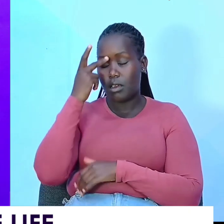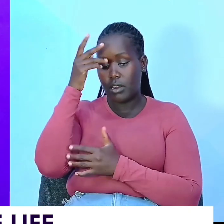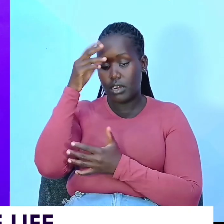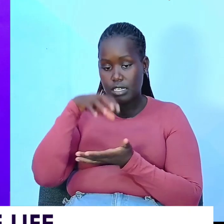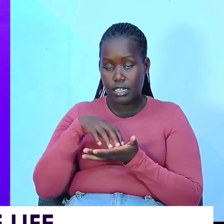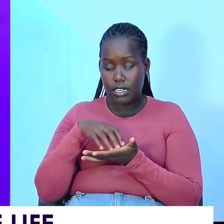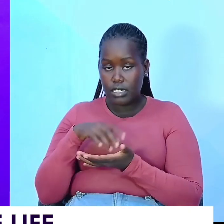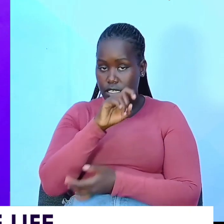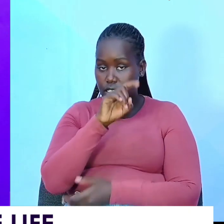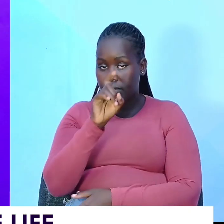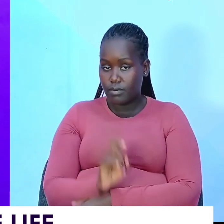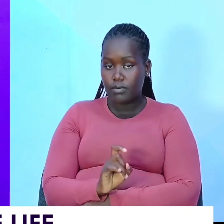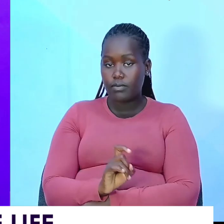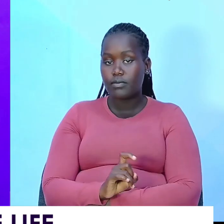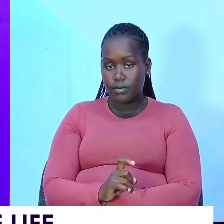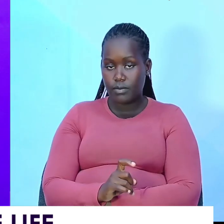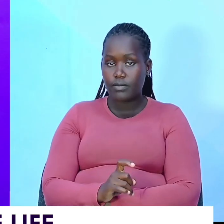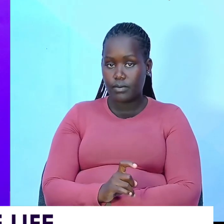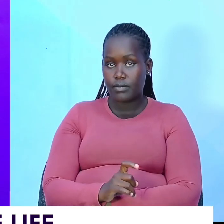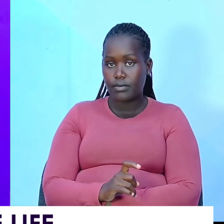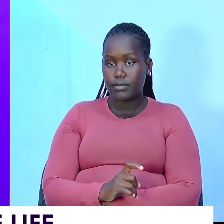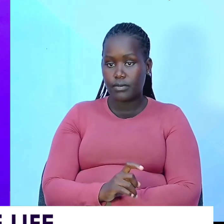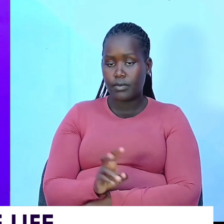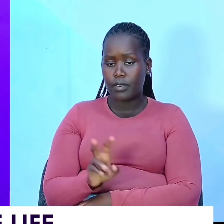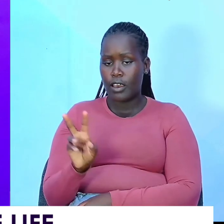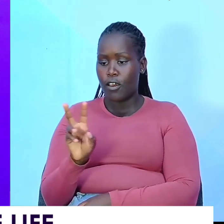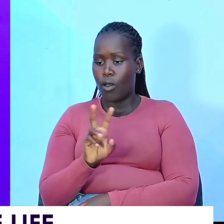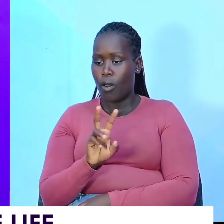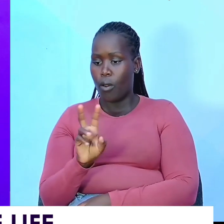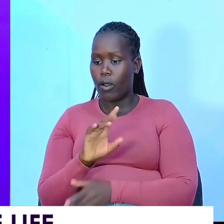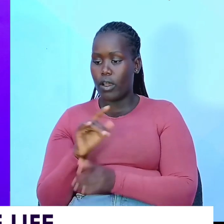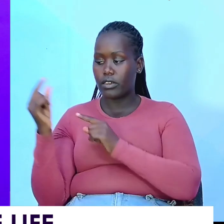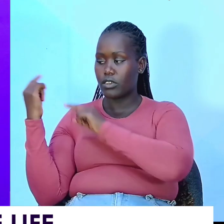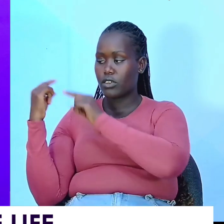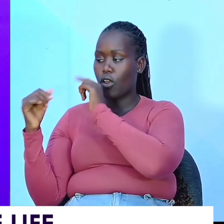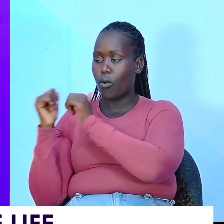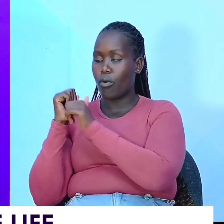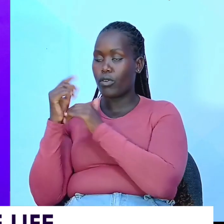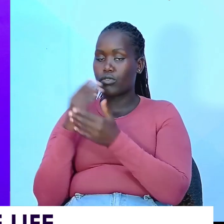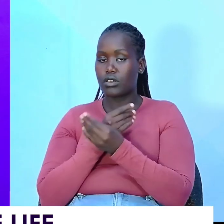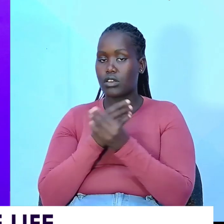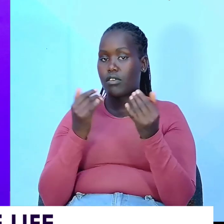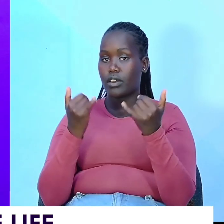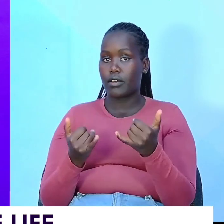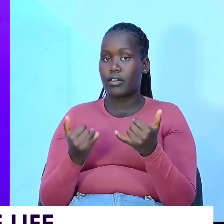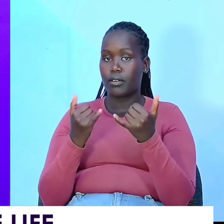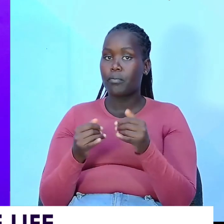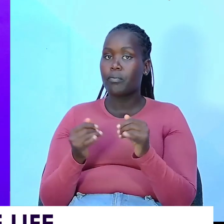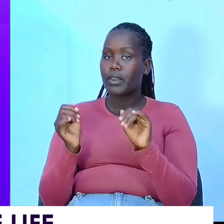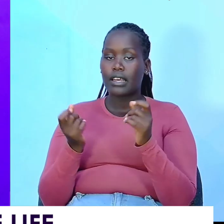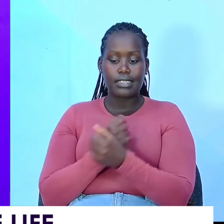crisis? Look at them. Look at the generation we are dealing with right now. They